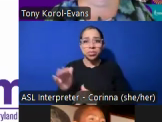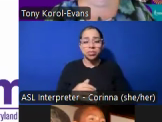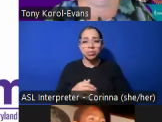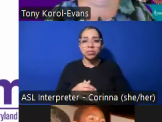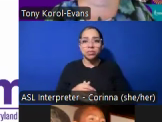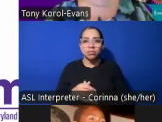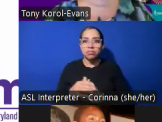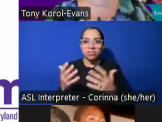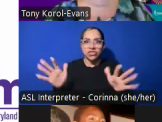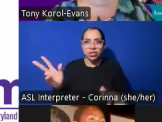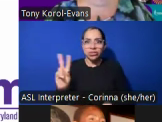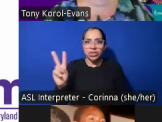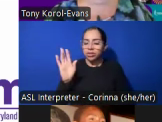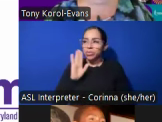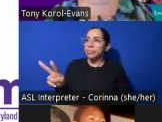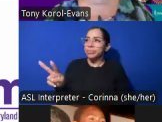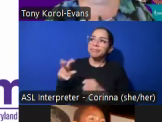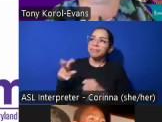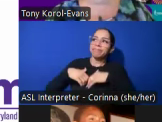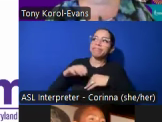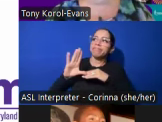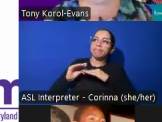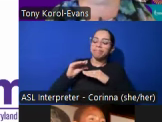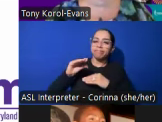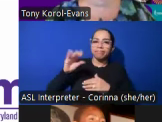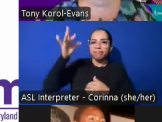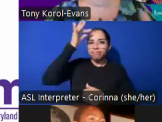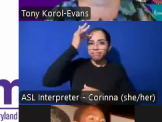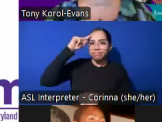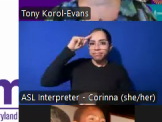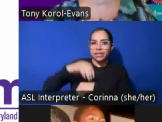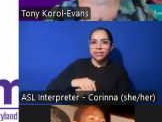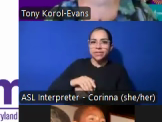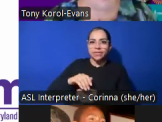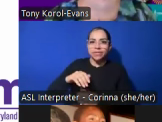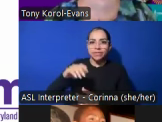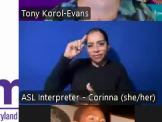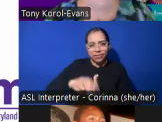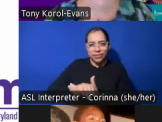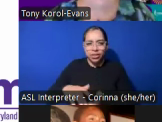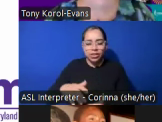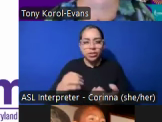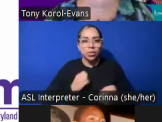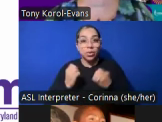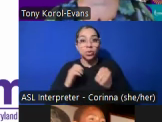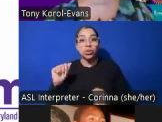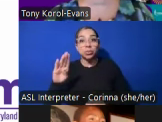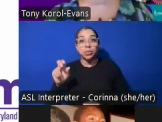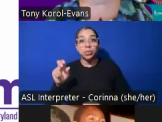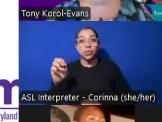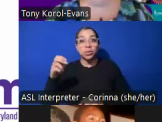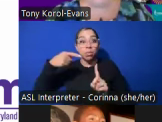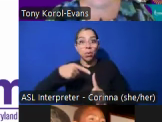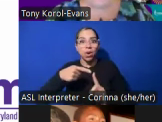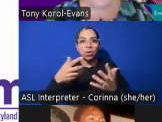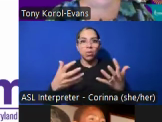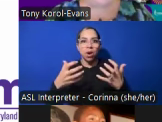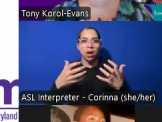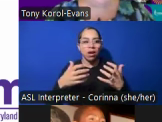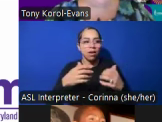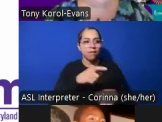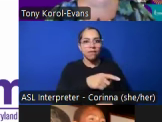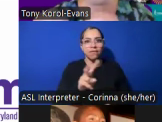they believe it. And so that emotional abuse is part of that breaking down of the victim so